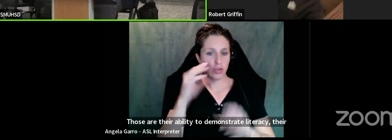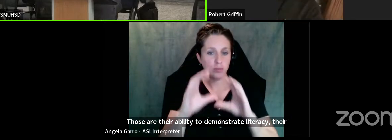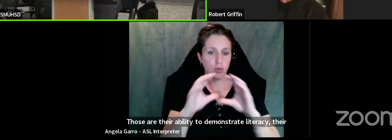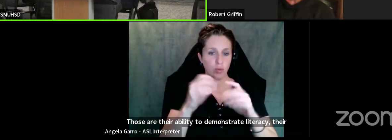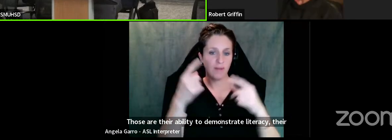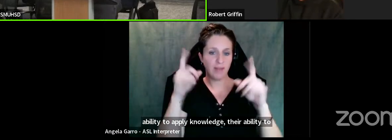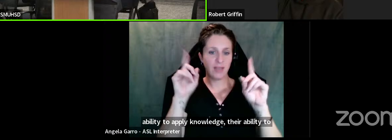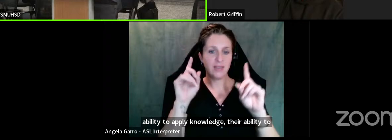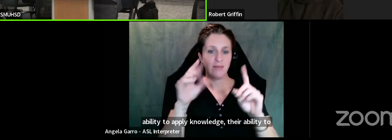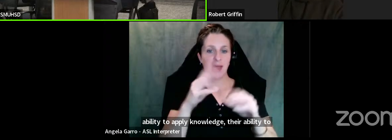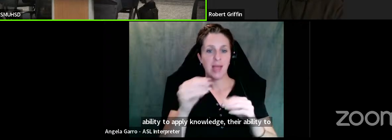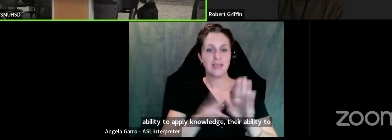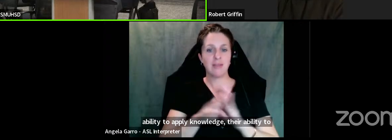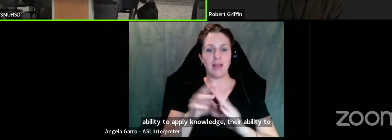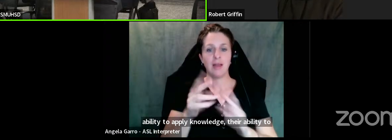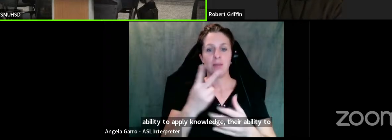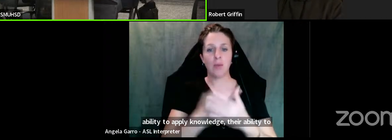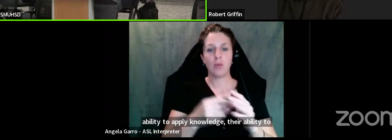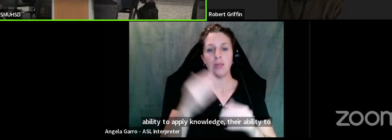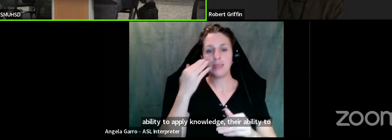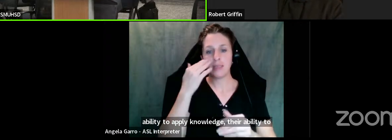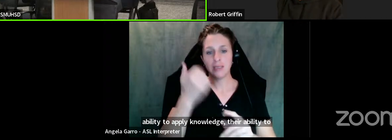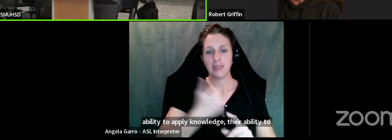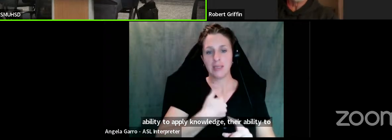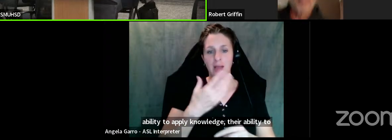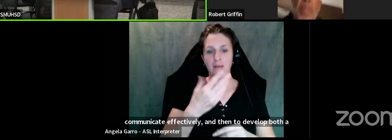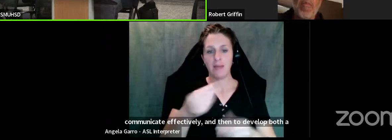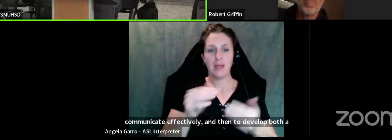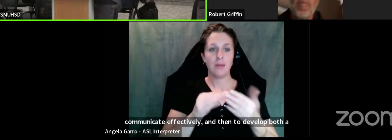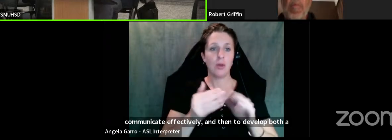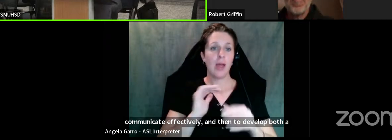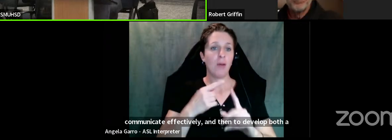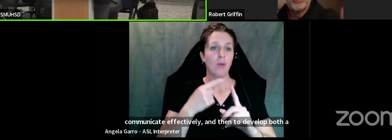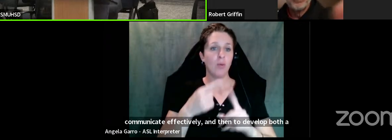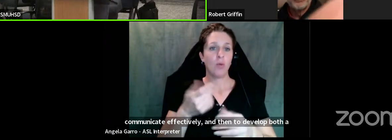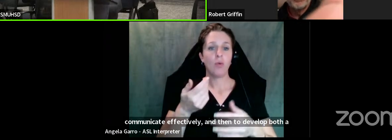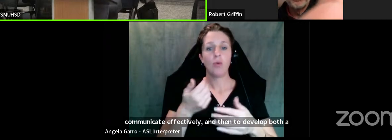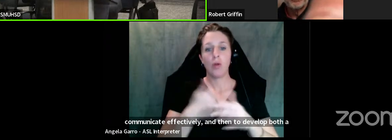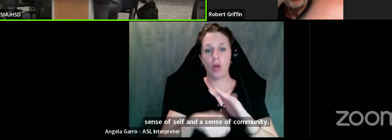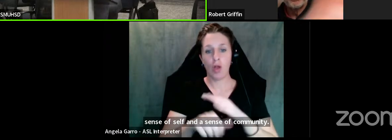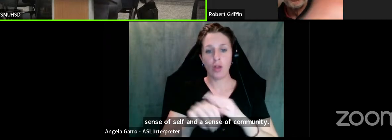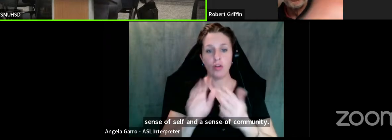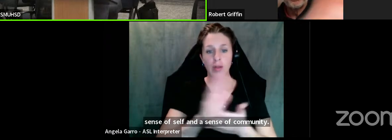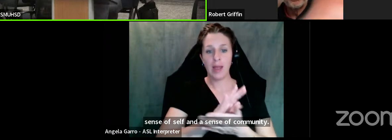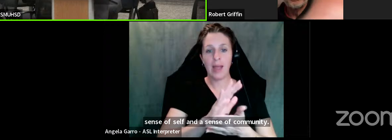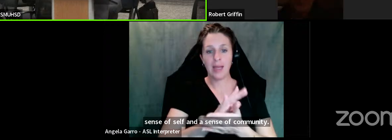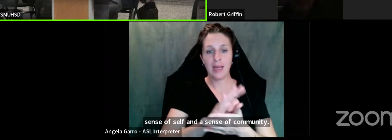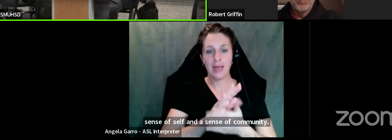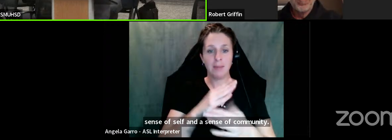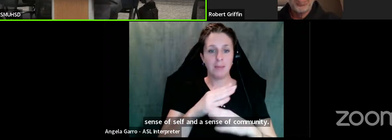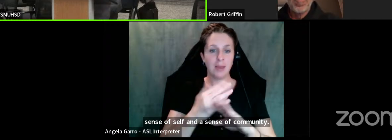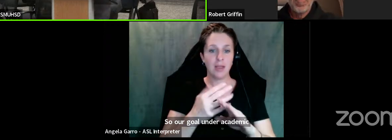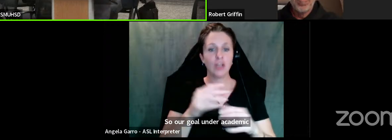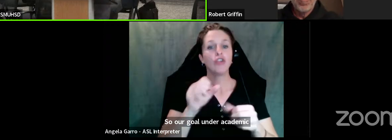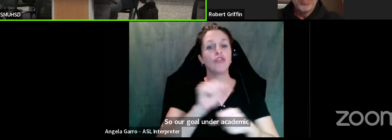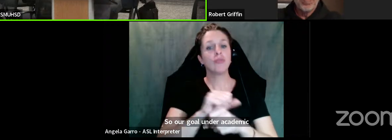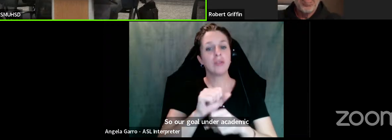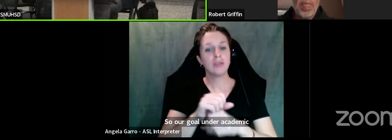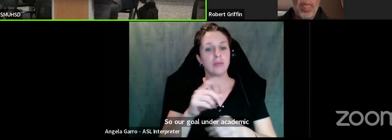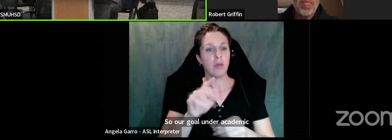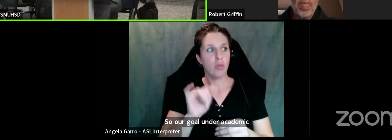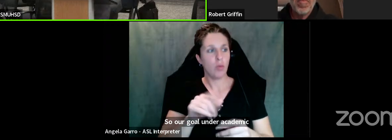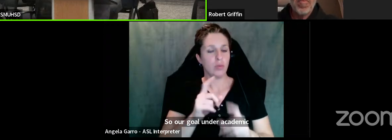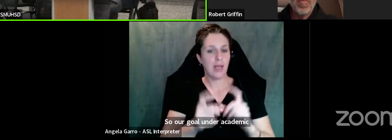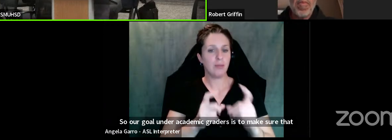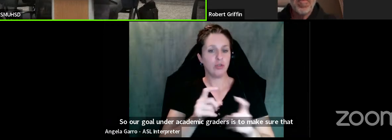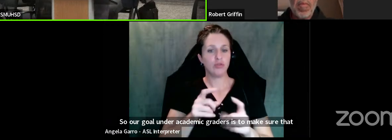both a sense of self and a sense of community. So our goal under academic rigor is to make sure that those attributes of the graduate profile are